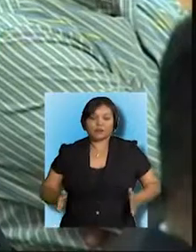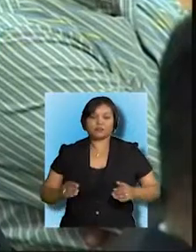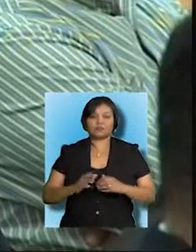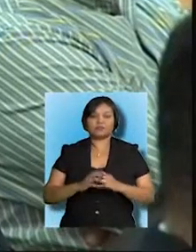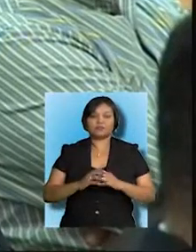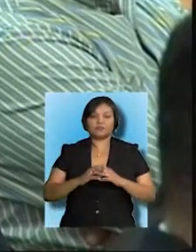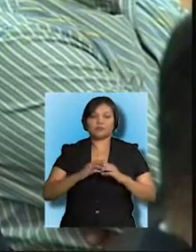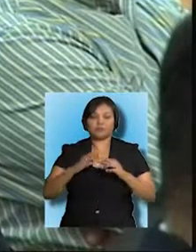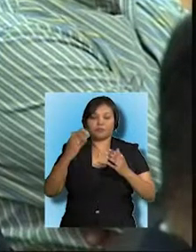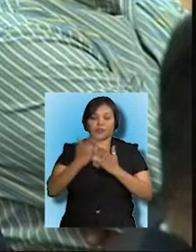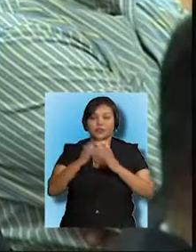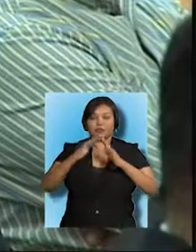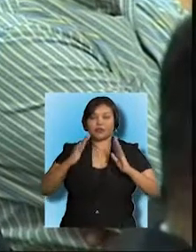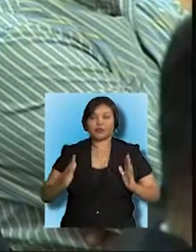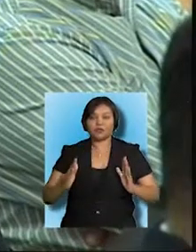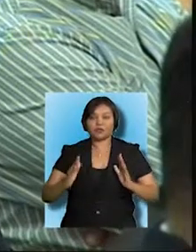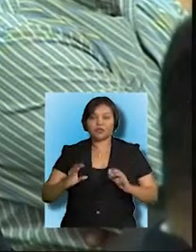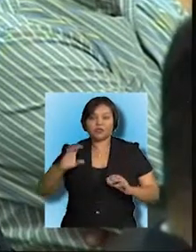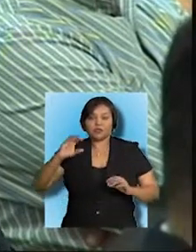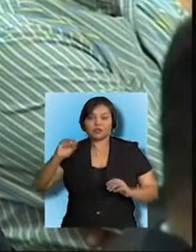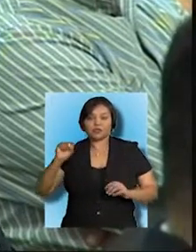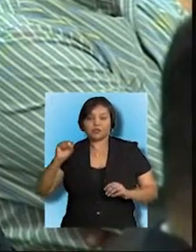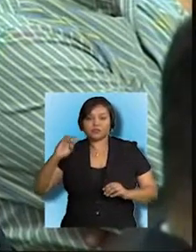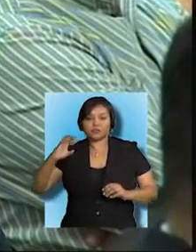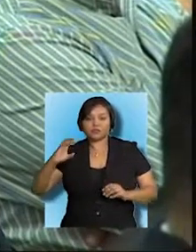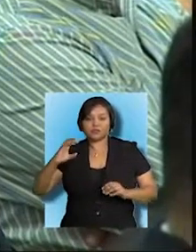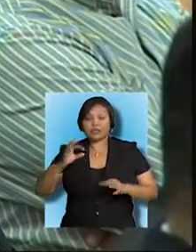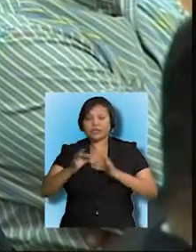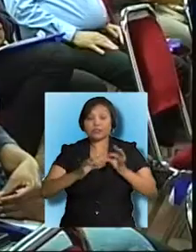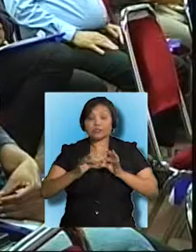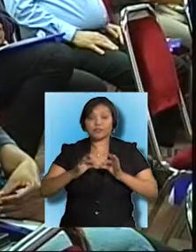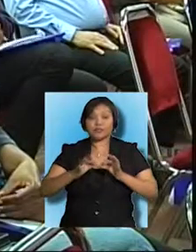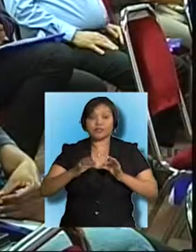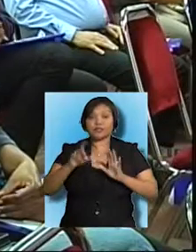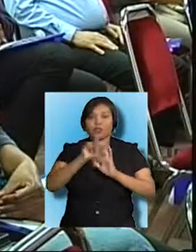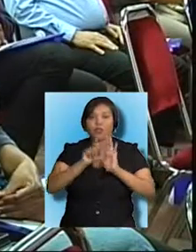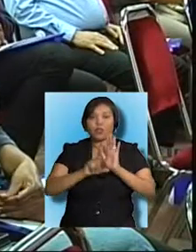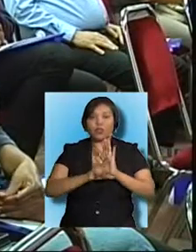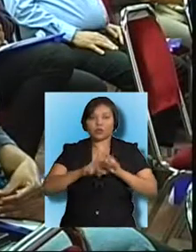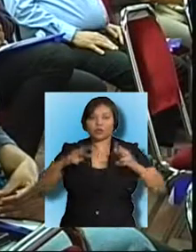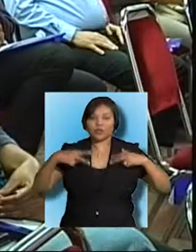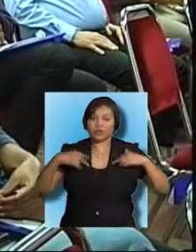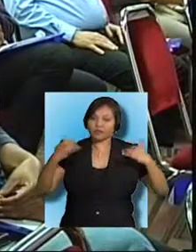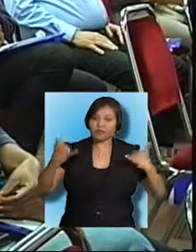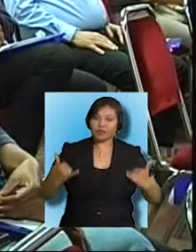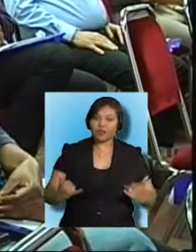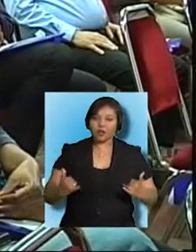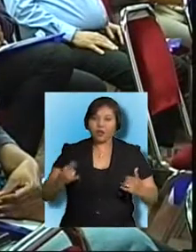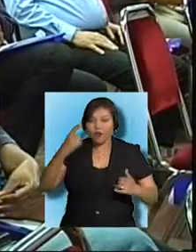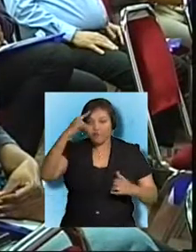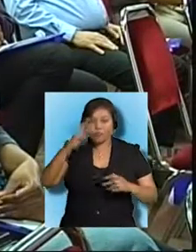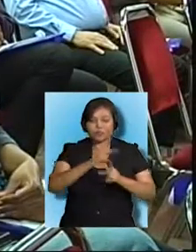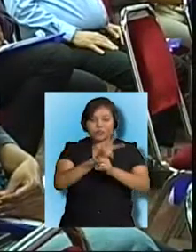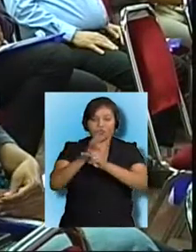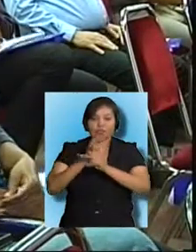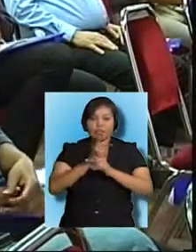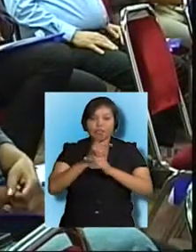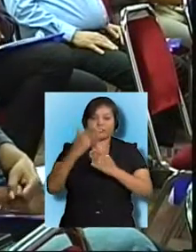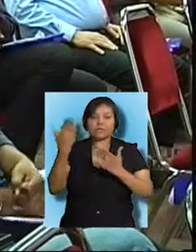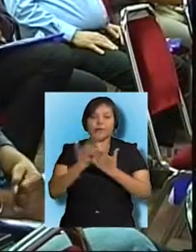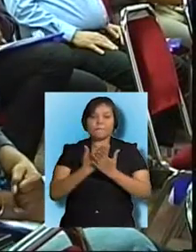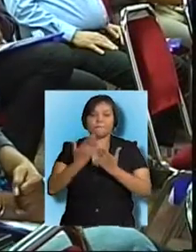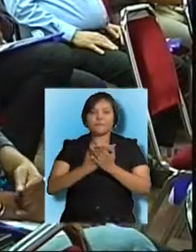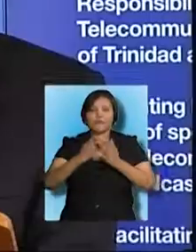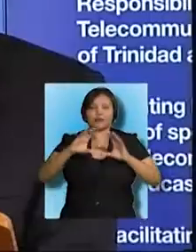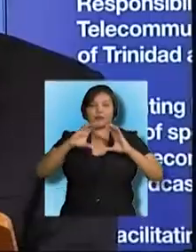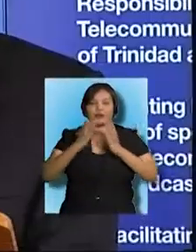Telecommunications Authority of Trinidad and Tobago, outlined the provision within the current legislation to monitor media entities